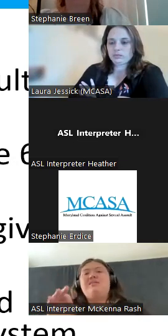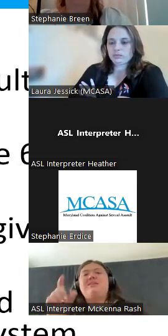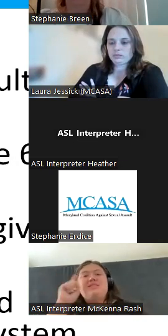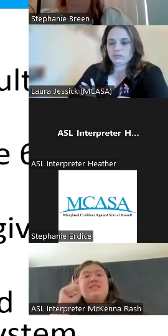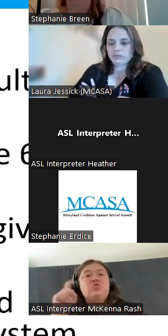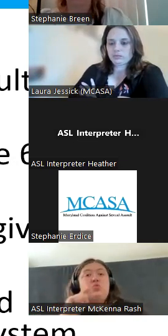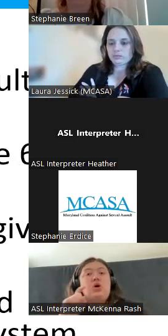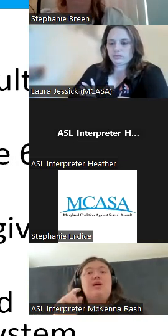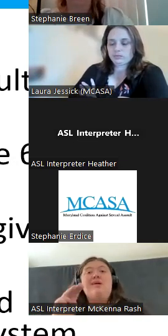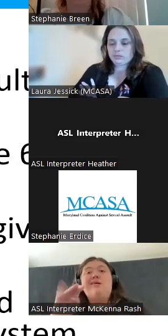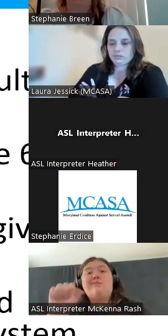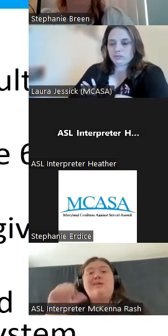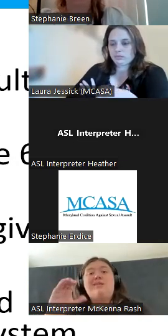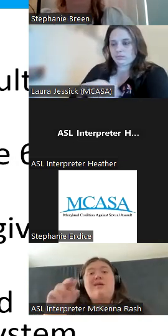Maryland.